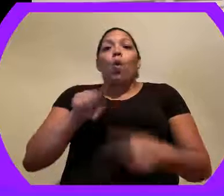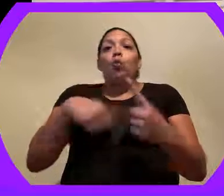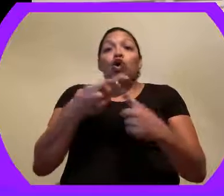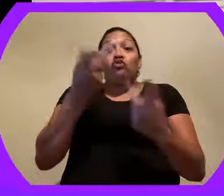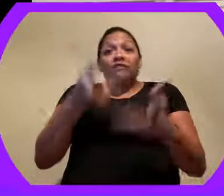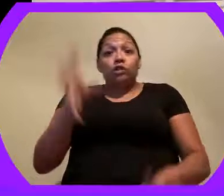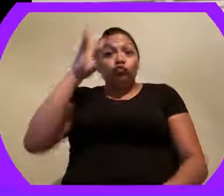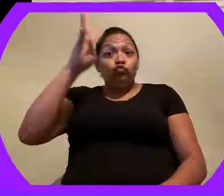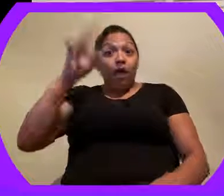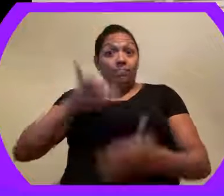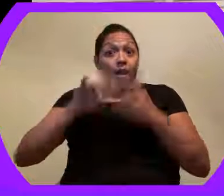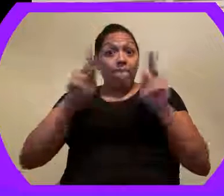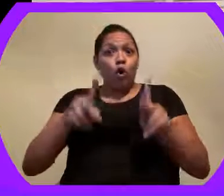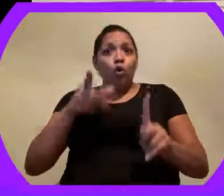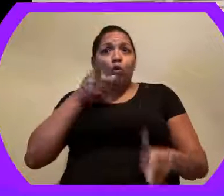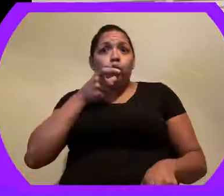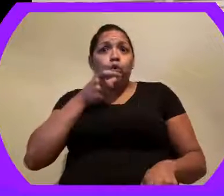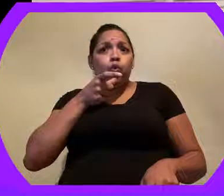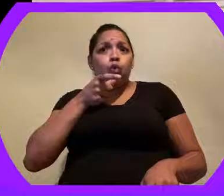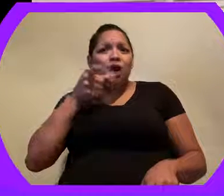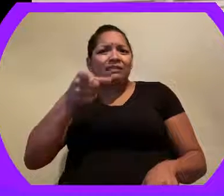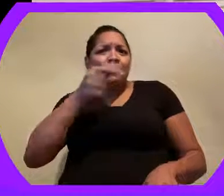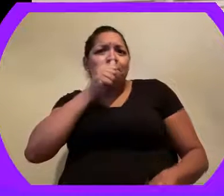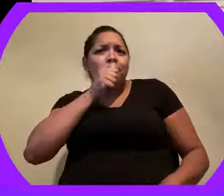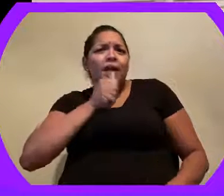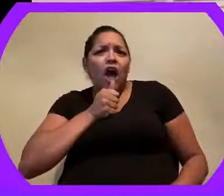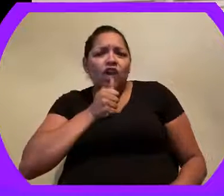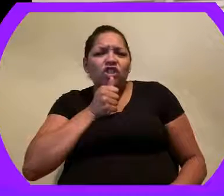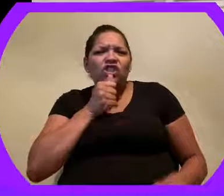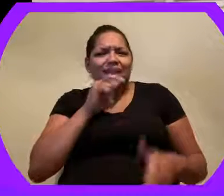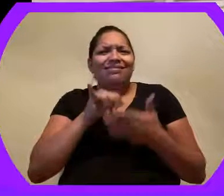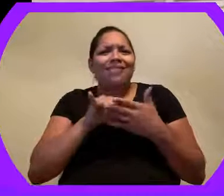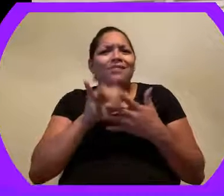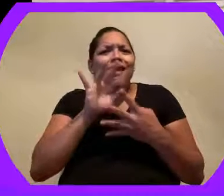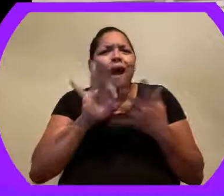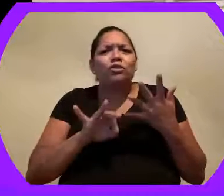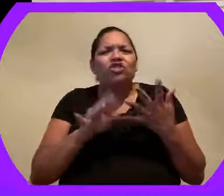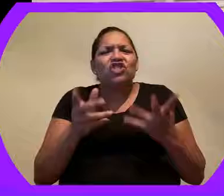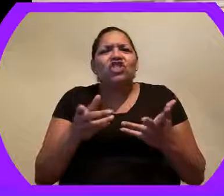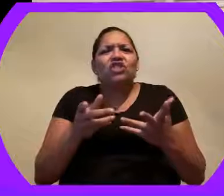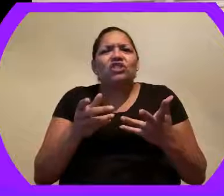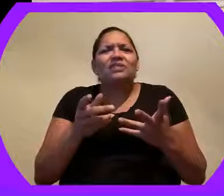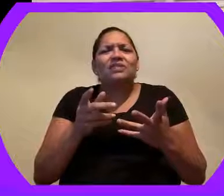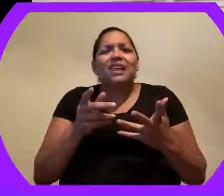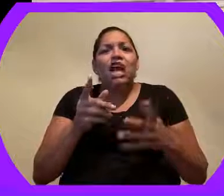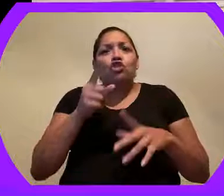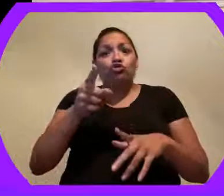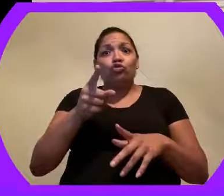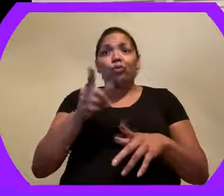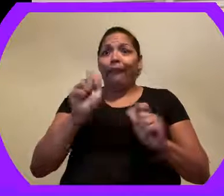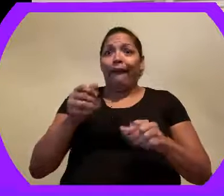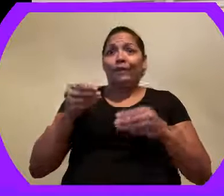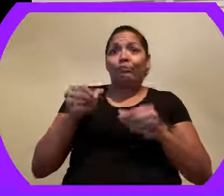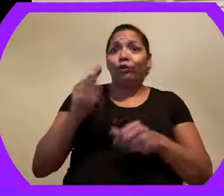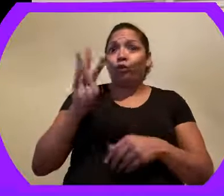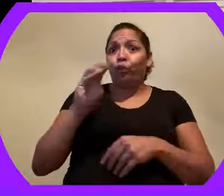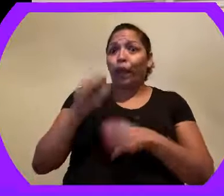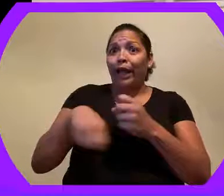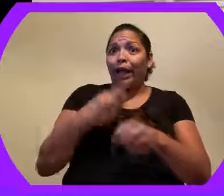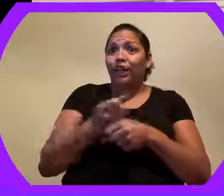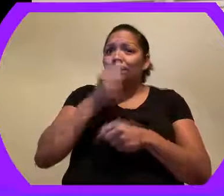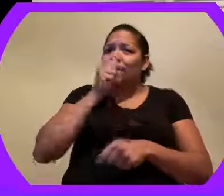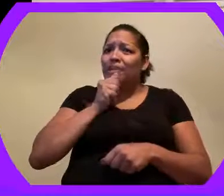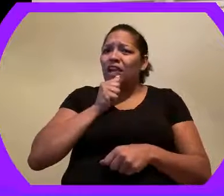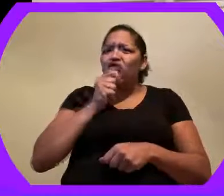experience. So once you have created a person who is patient, right, you understand that is an option. You don't have to spend the